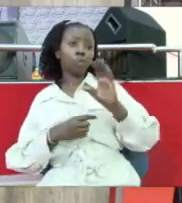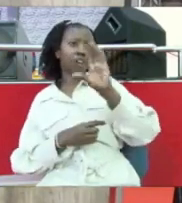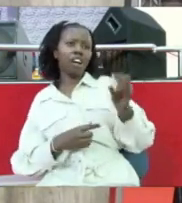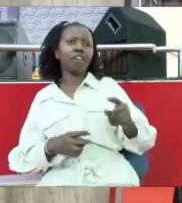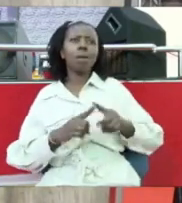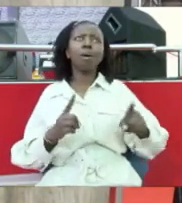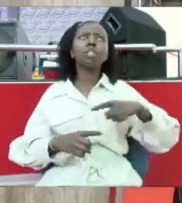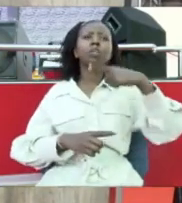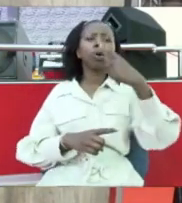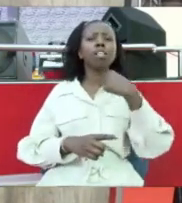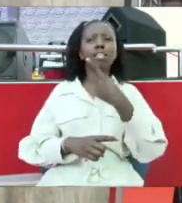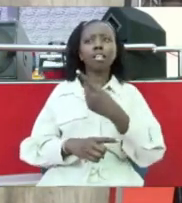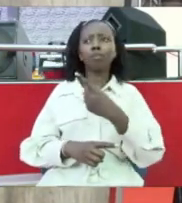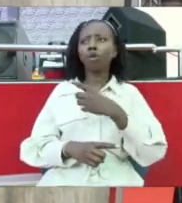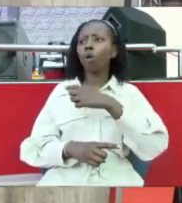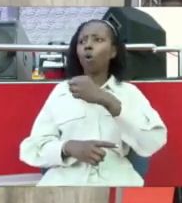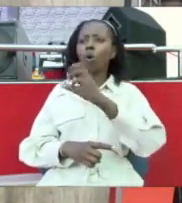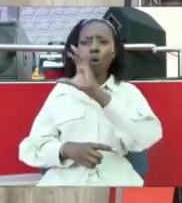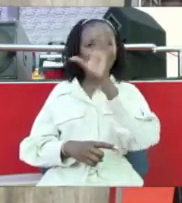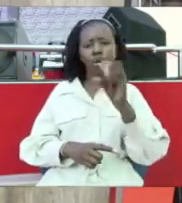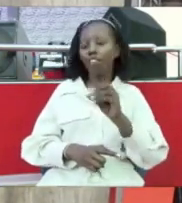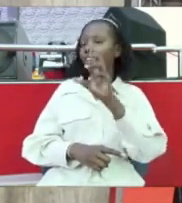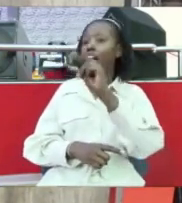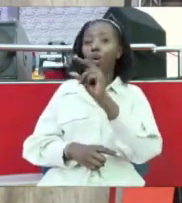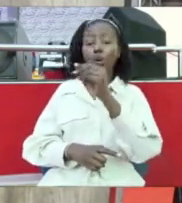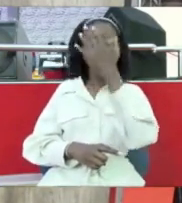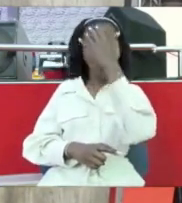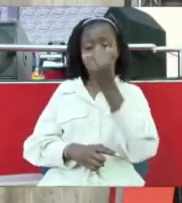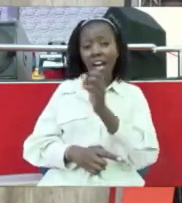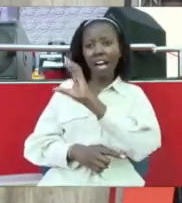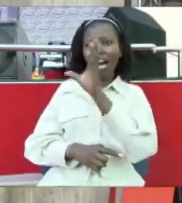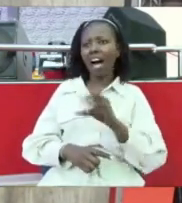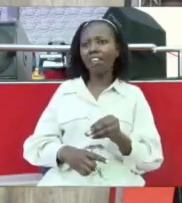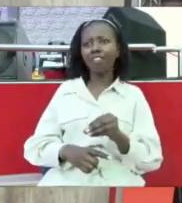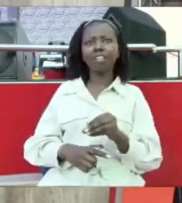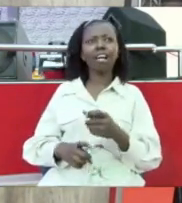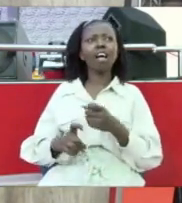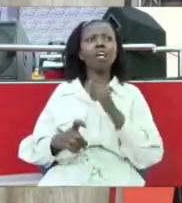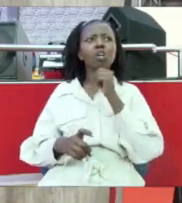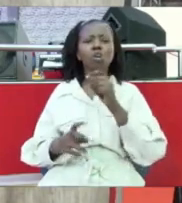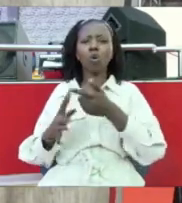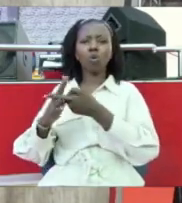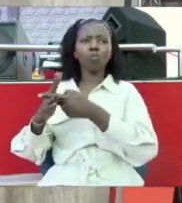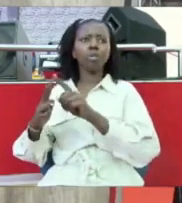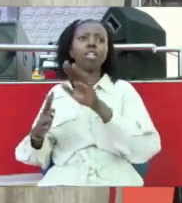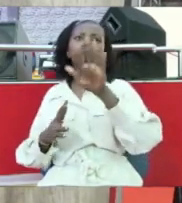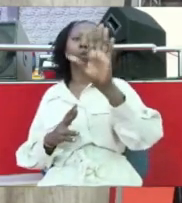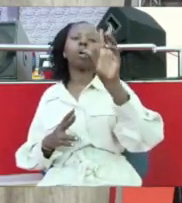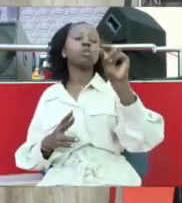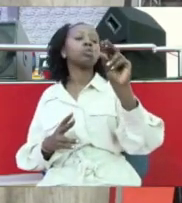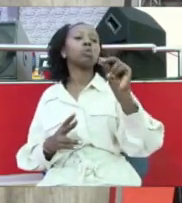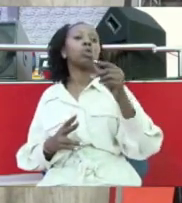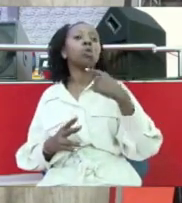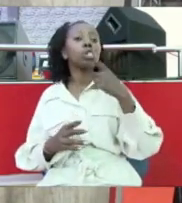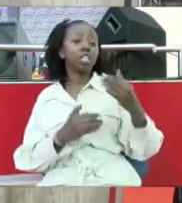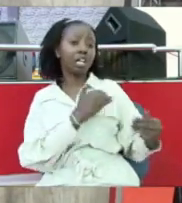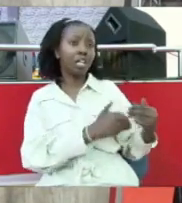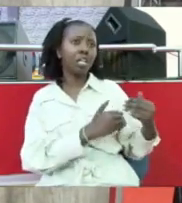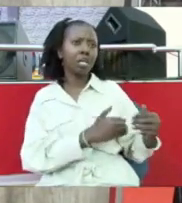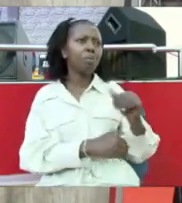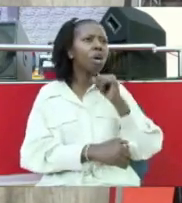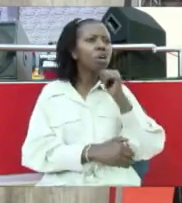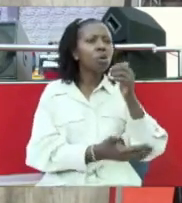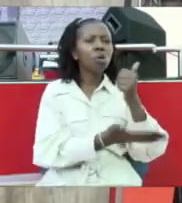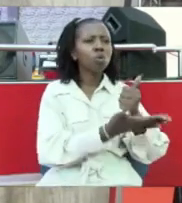Mungu anamwambia usiende Afrika. Because Africa is not your source. Ya kwamba Afrika sio chanzo chako. Tell your neighbor. Mwambie jirani yako. It is not your